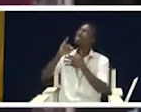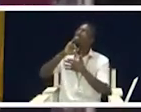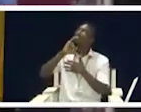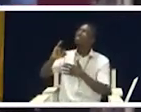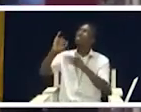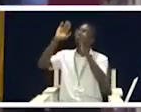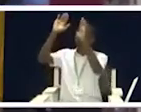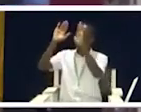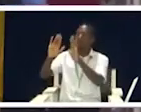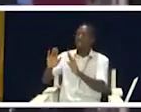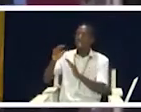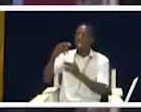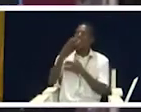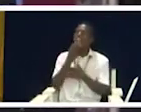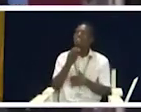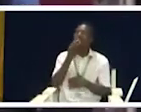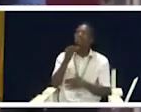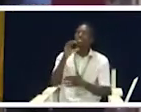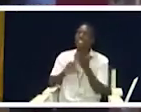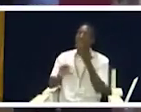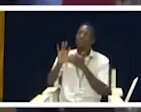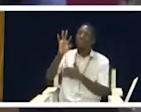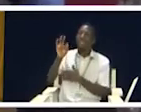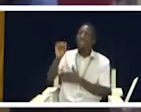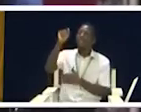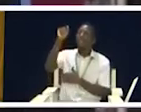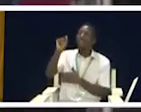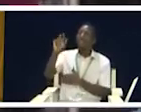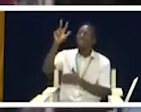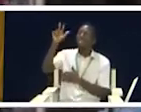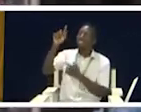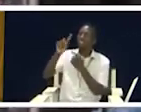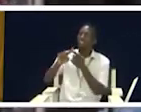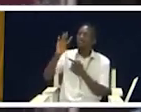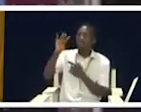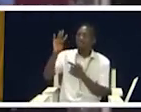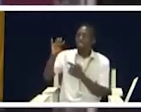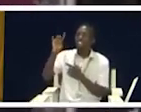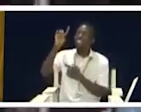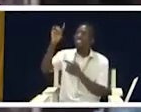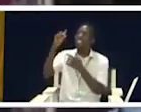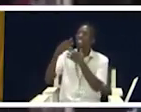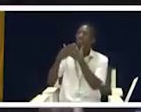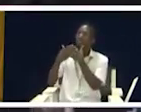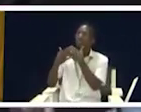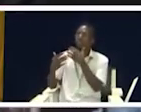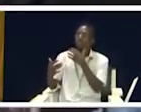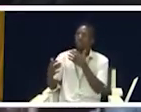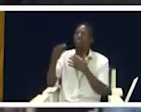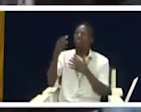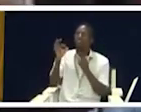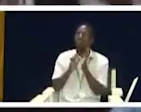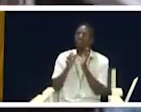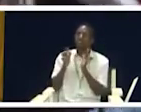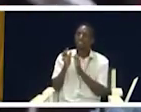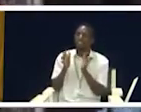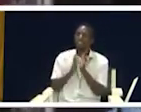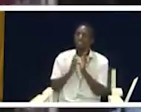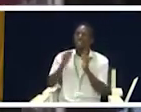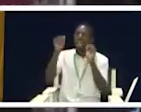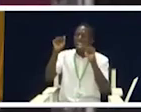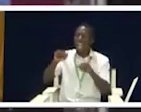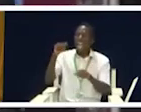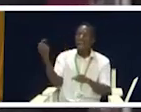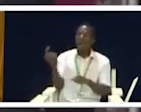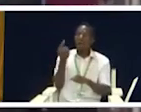to 14. Hebrews 9, 13 to 14. His blood can purge the conscience. The blood of bulls and goats can only cleanse